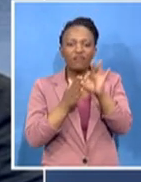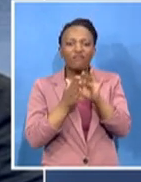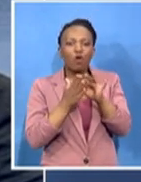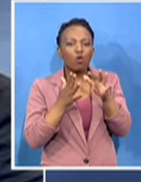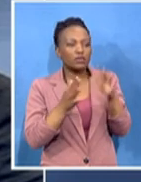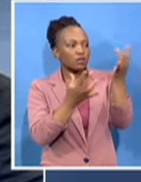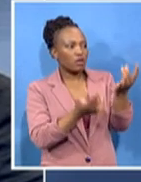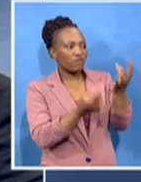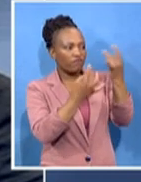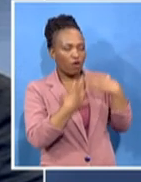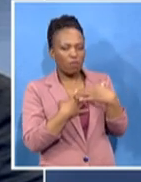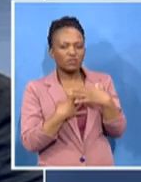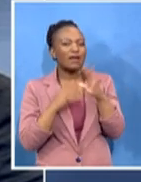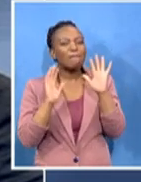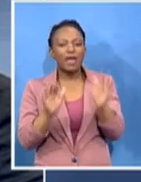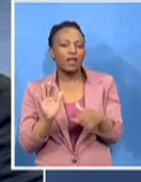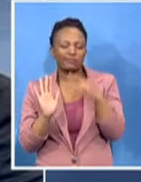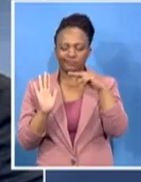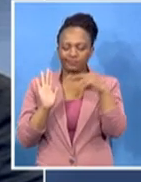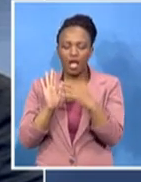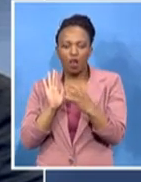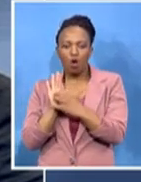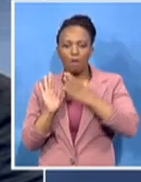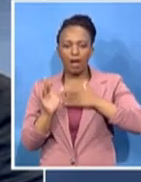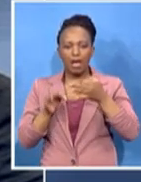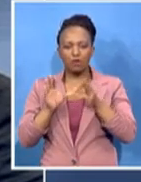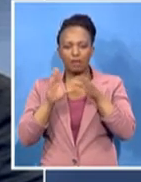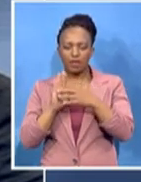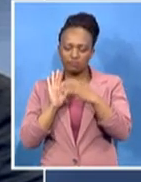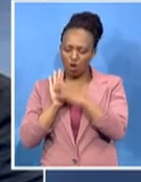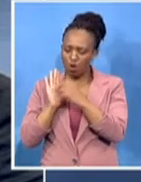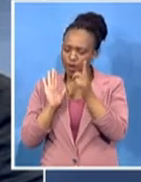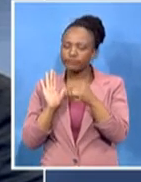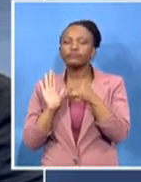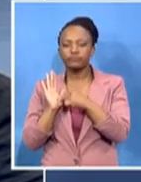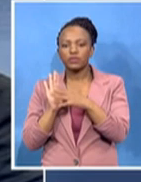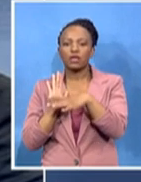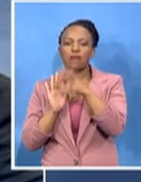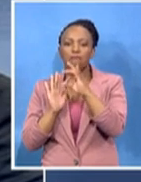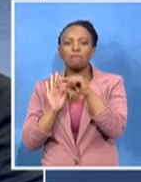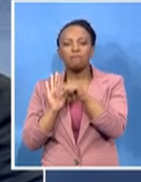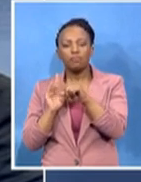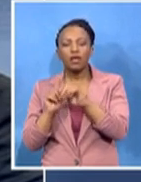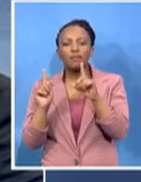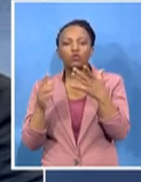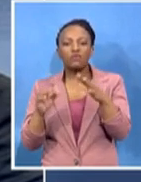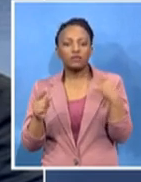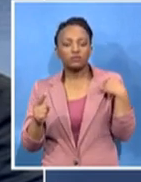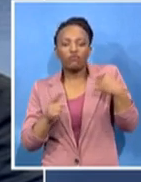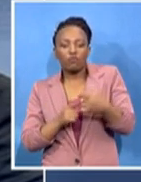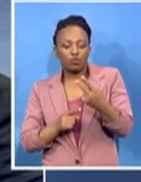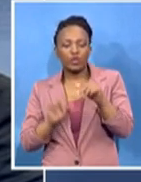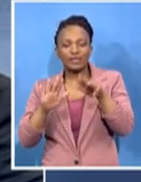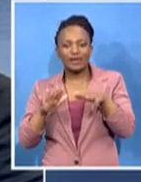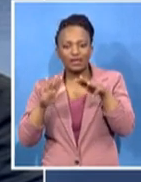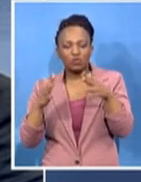primary identifier. So that is the focus. And you'll recognize that since 2019, we've given prominence to the logo on the ballot paper